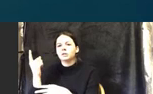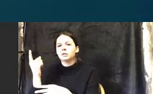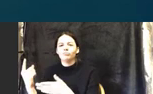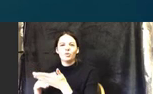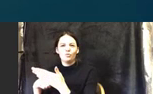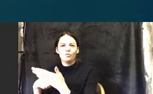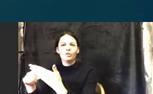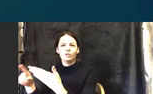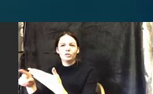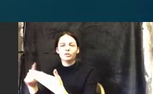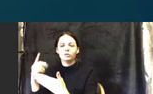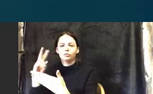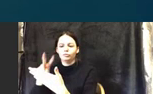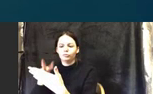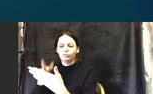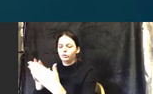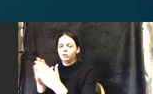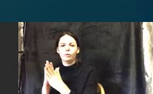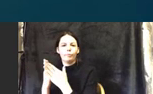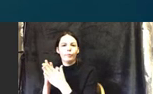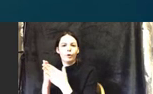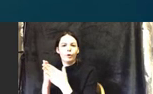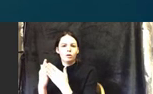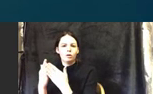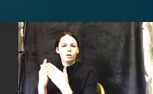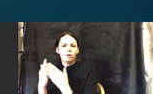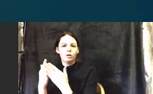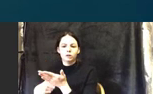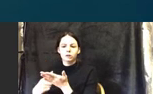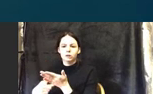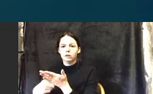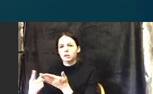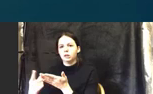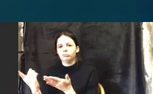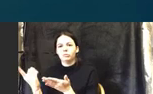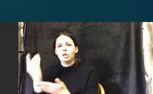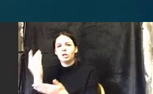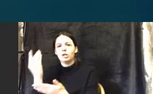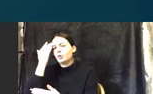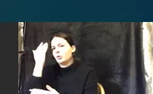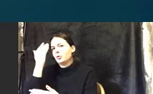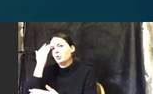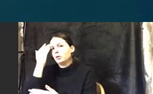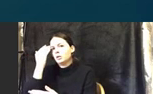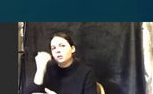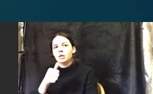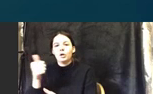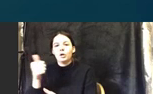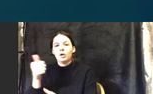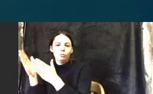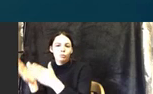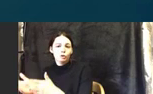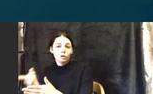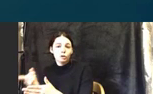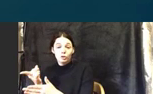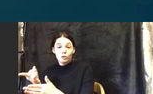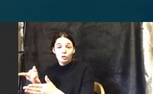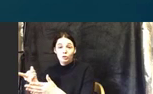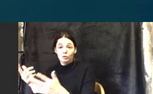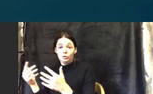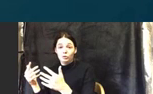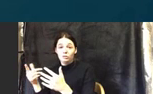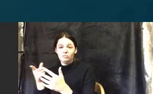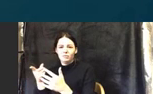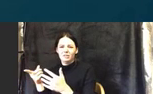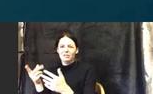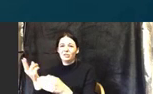someone, just knowing that the other person that you're afraid of is also human. That empathy can turn